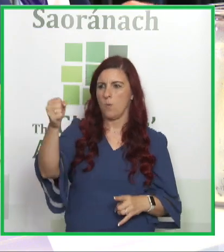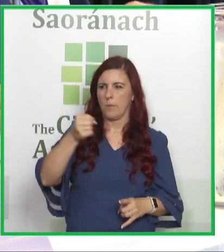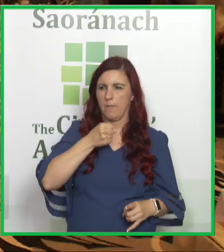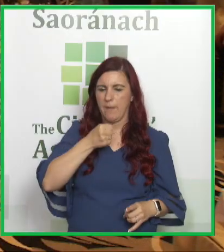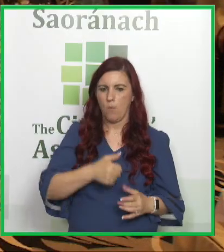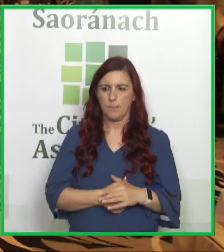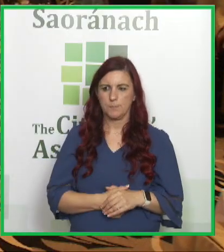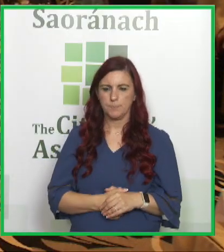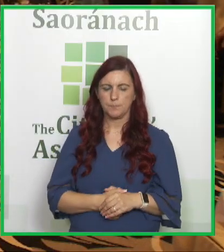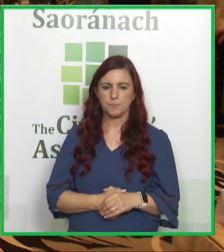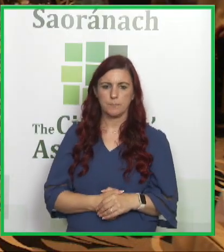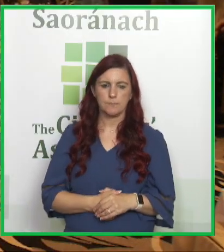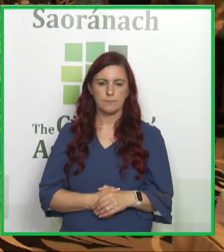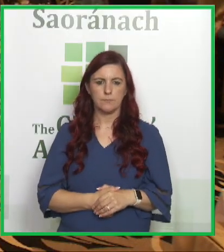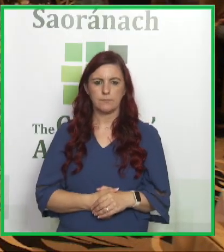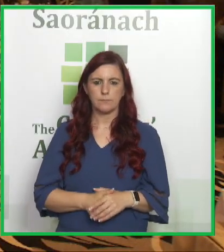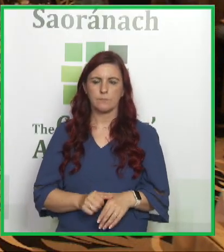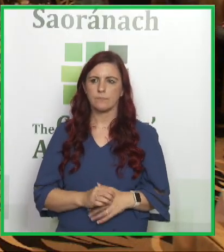chance.